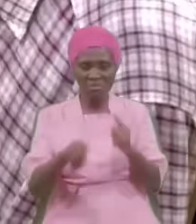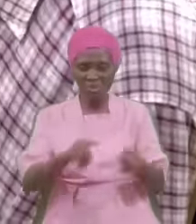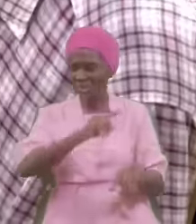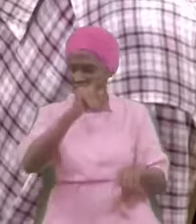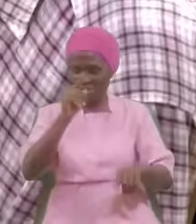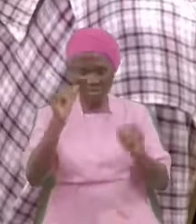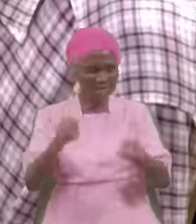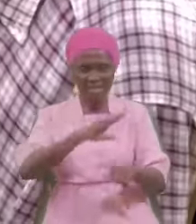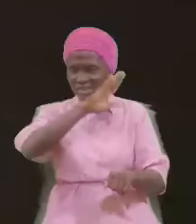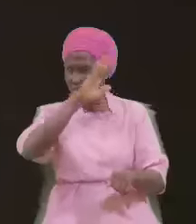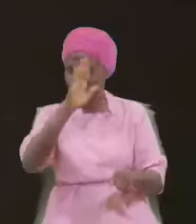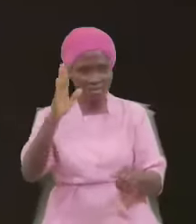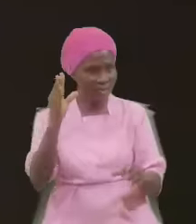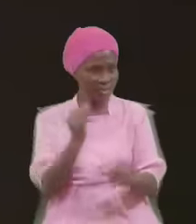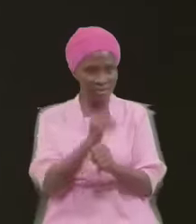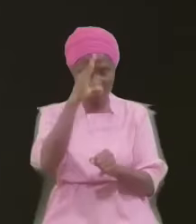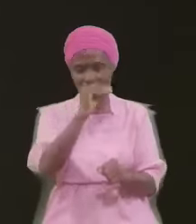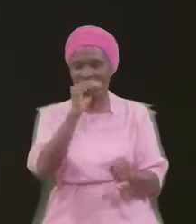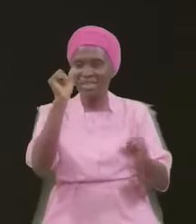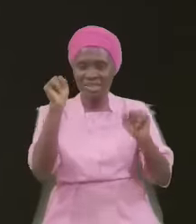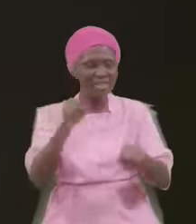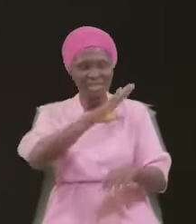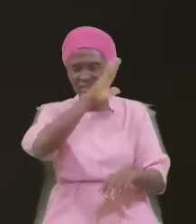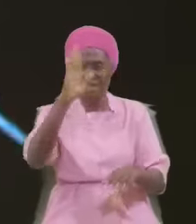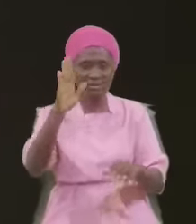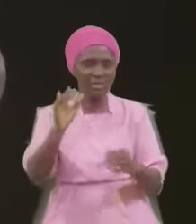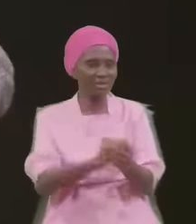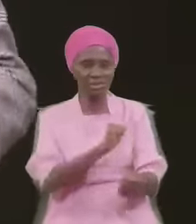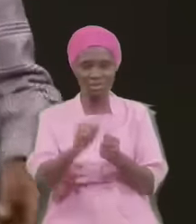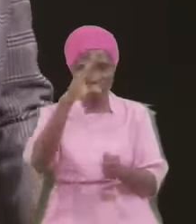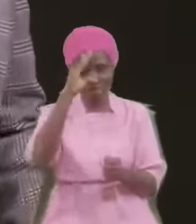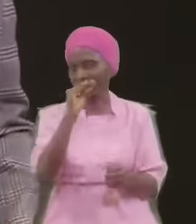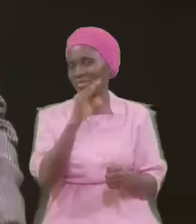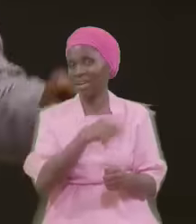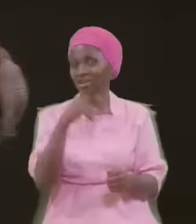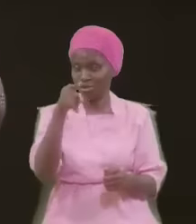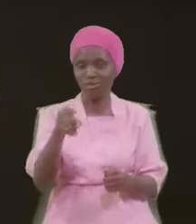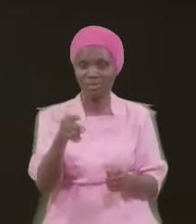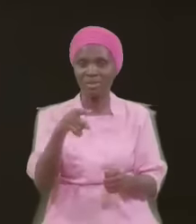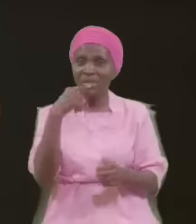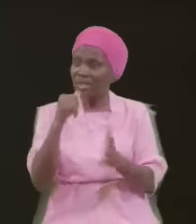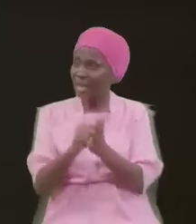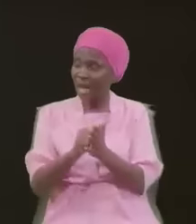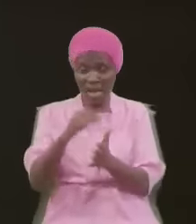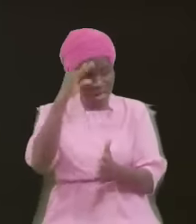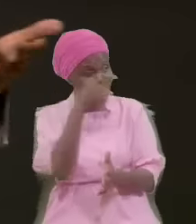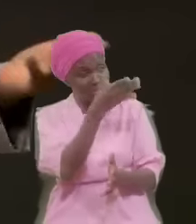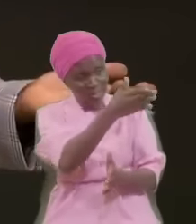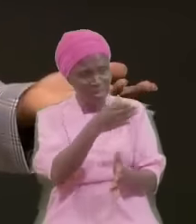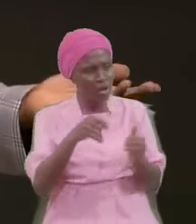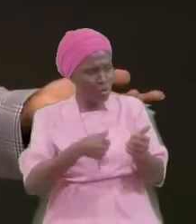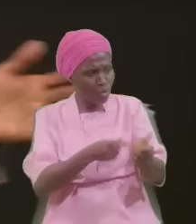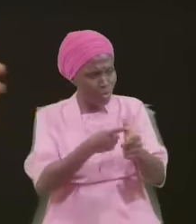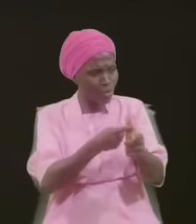want to destroy him, and he'll never destroy you." They say, "He is there. Go for him. Go for him." By